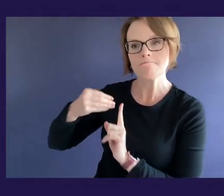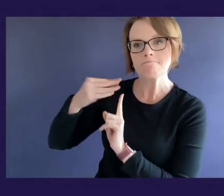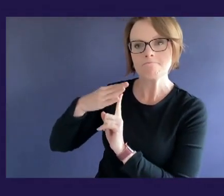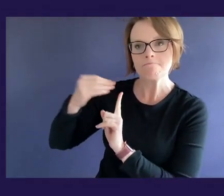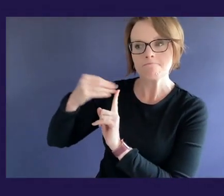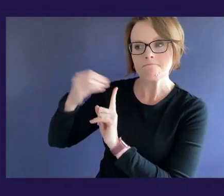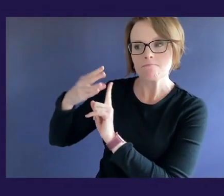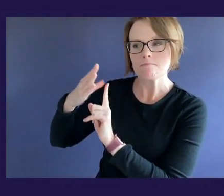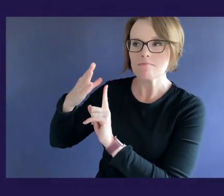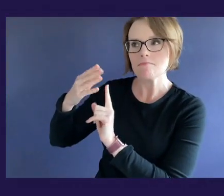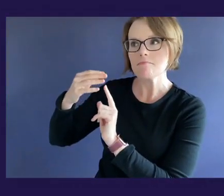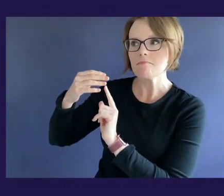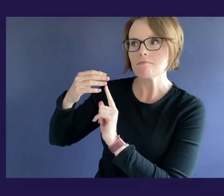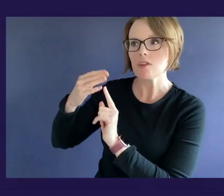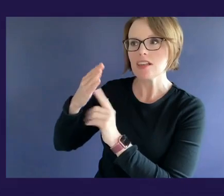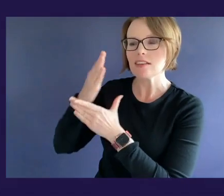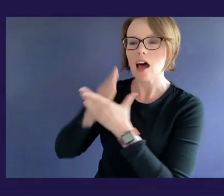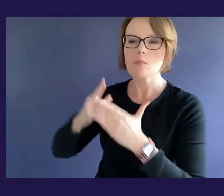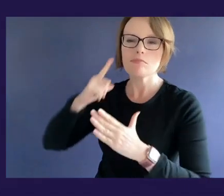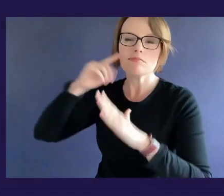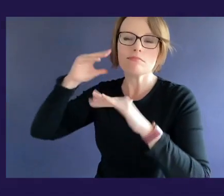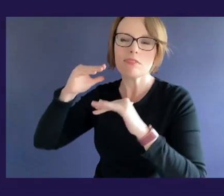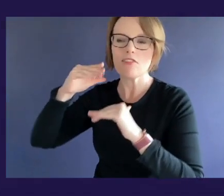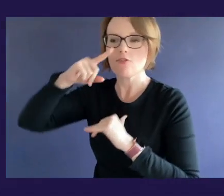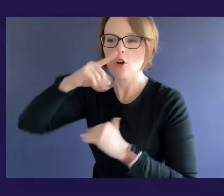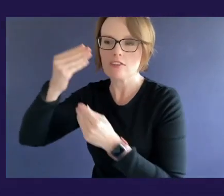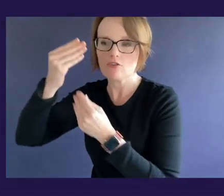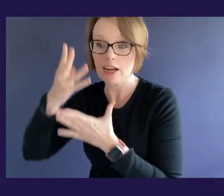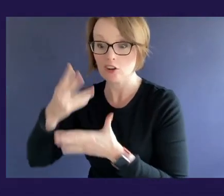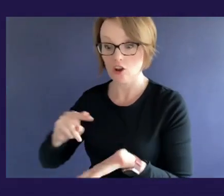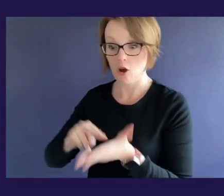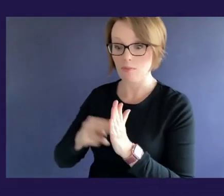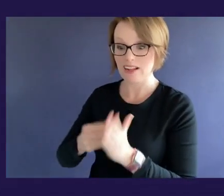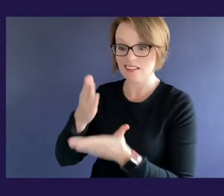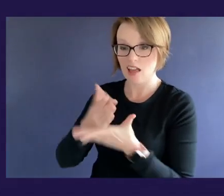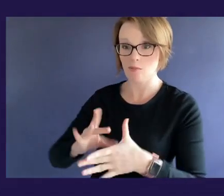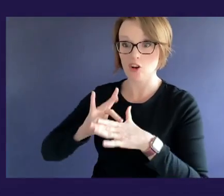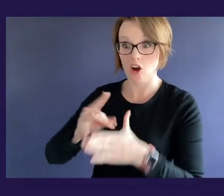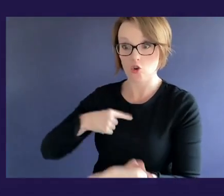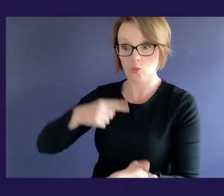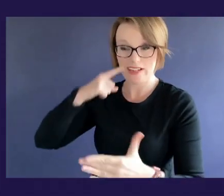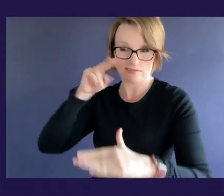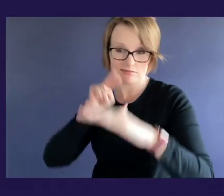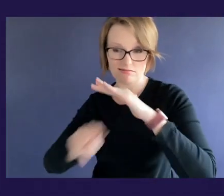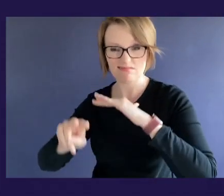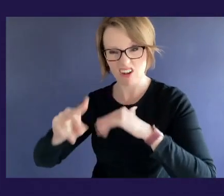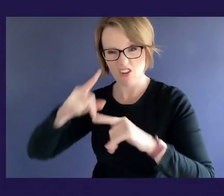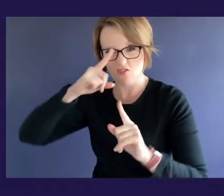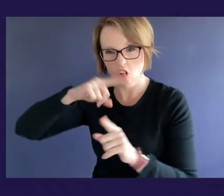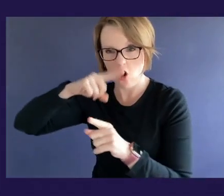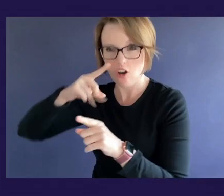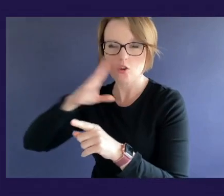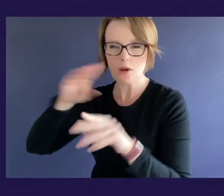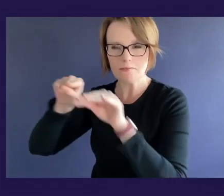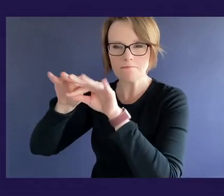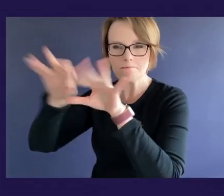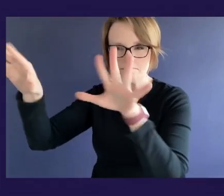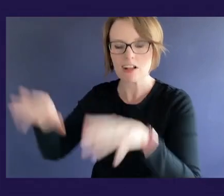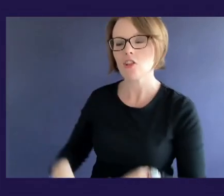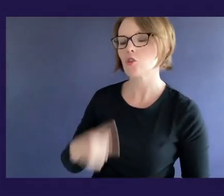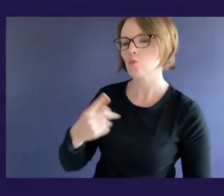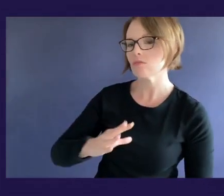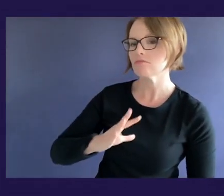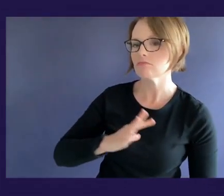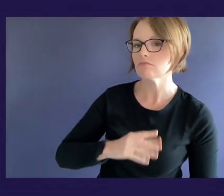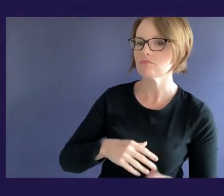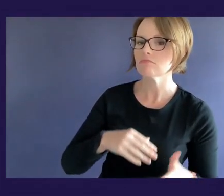false information, so actual false content that we anticipate will occur. Van der Linden et al. Has a really good example of this in